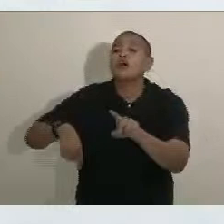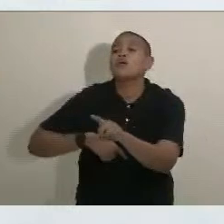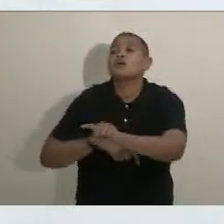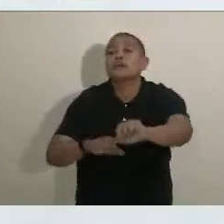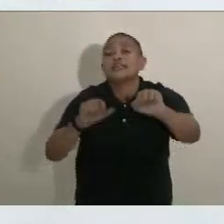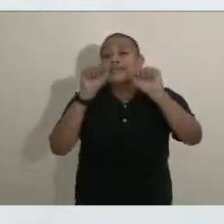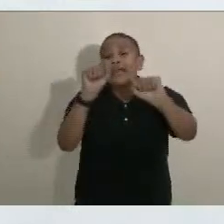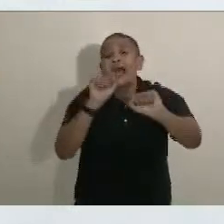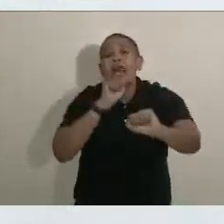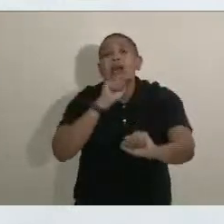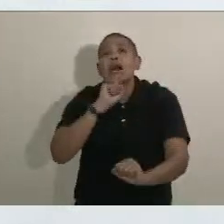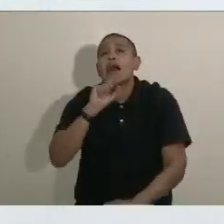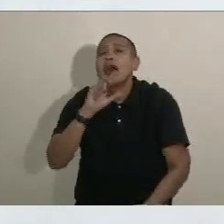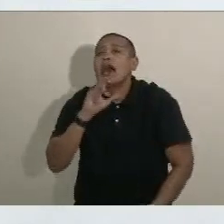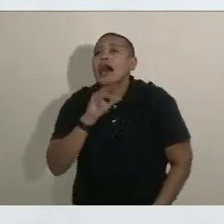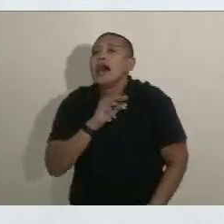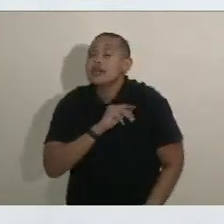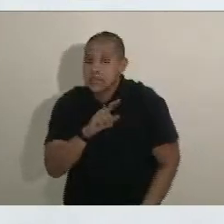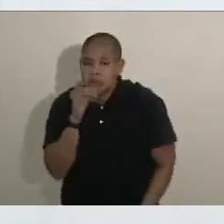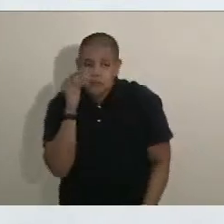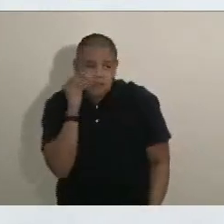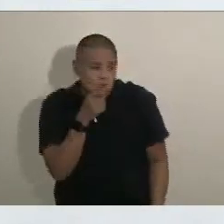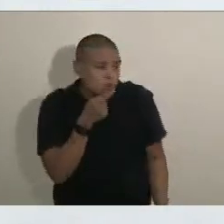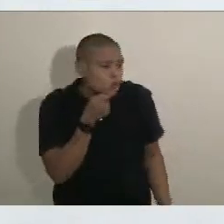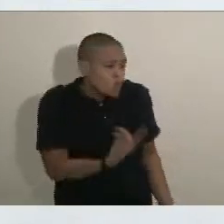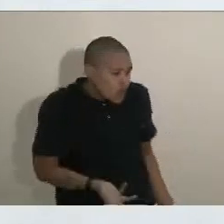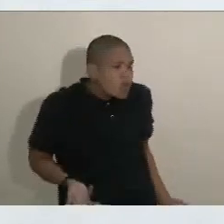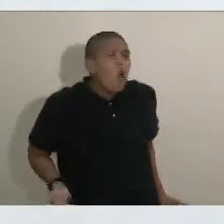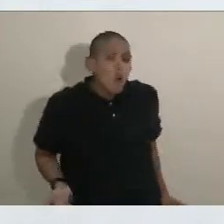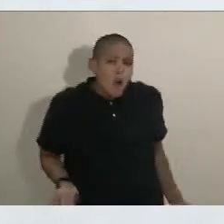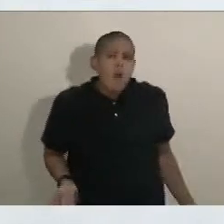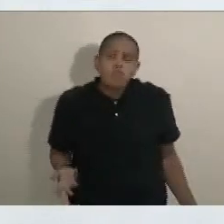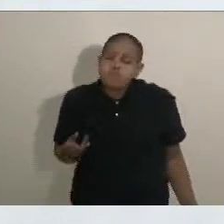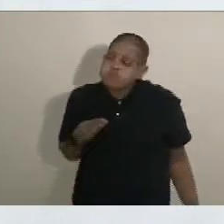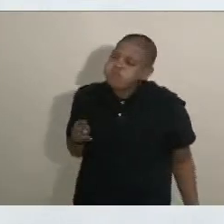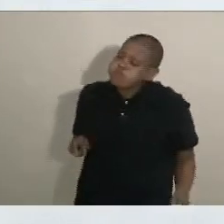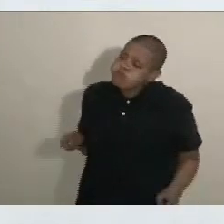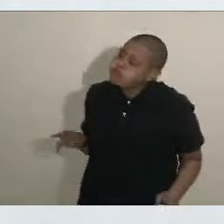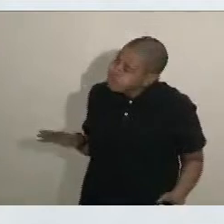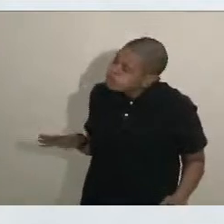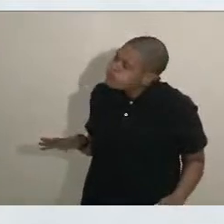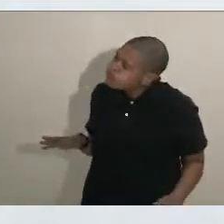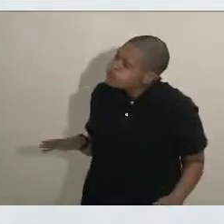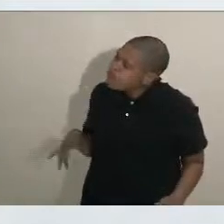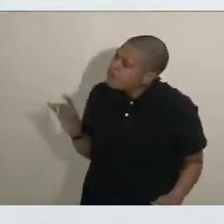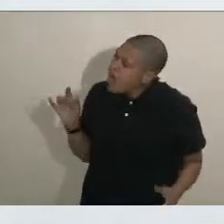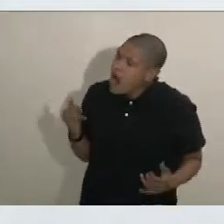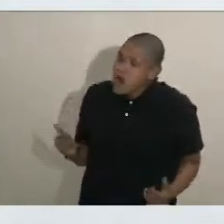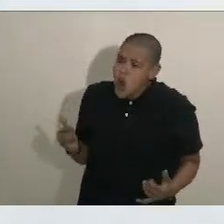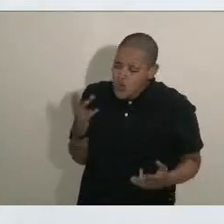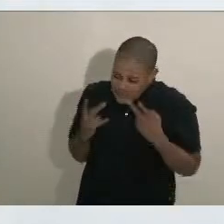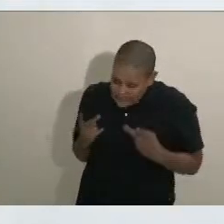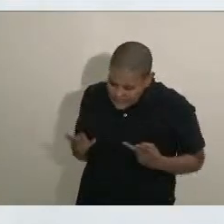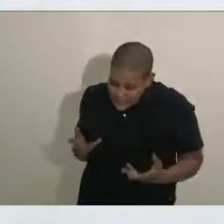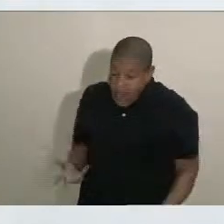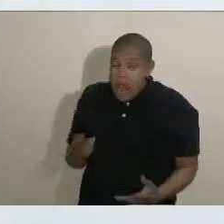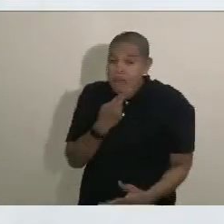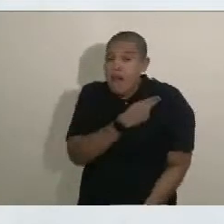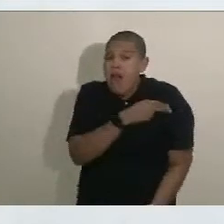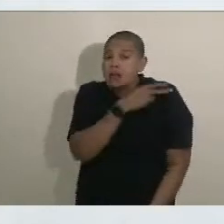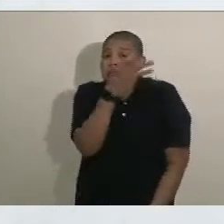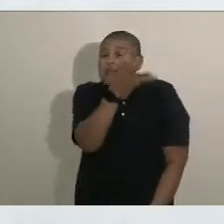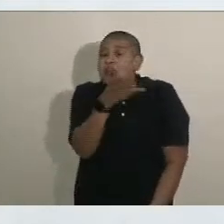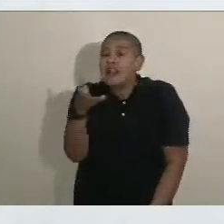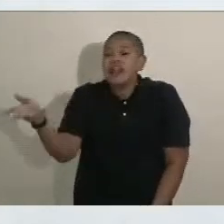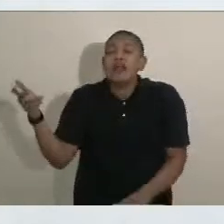can accept, based on the data, that it appears on the face of it for now that